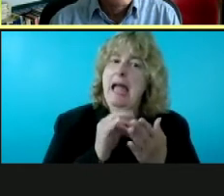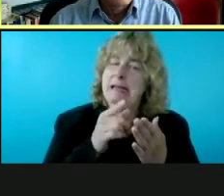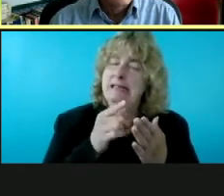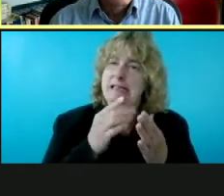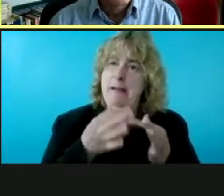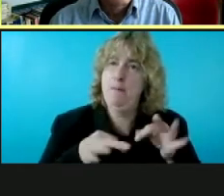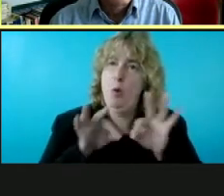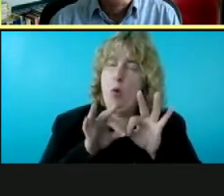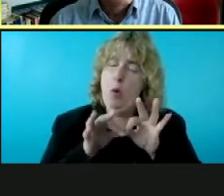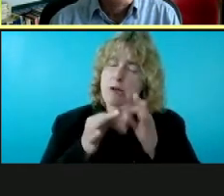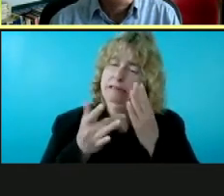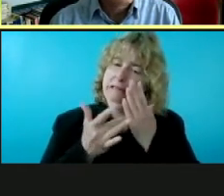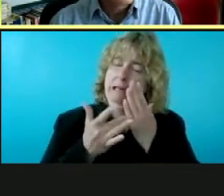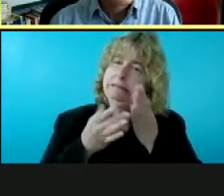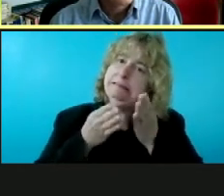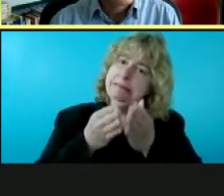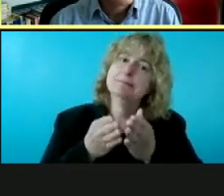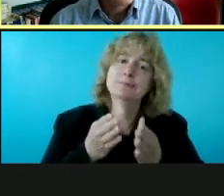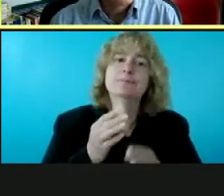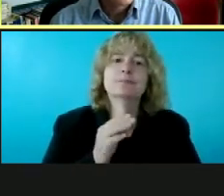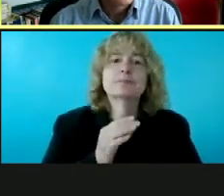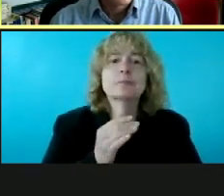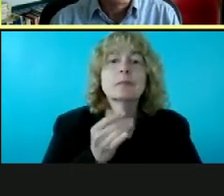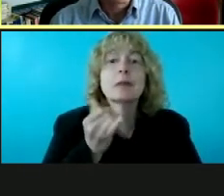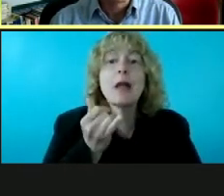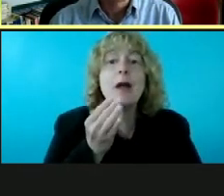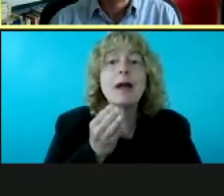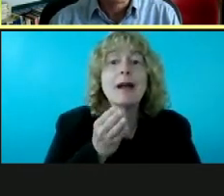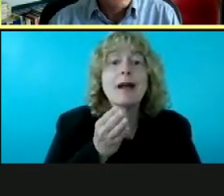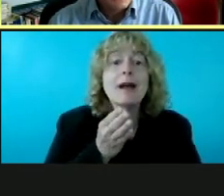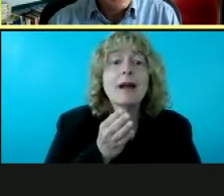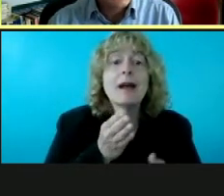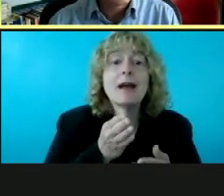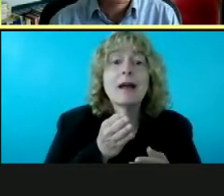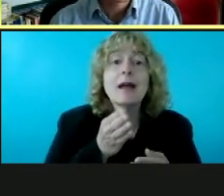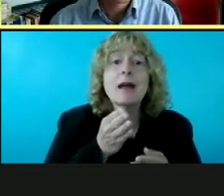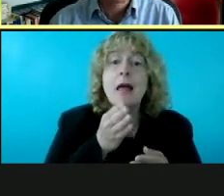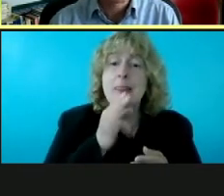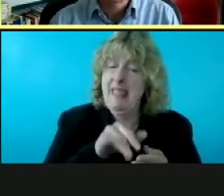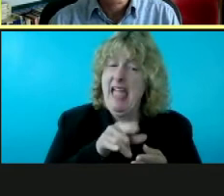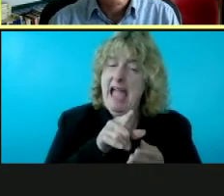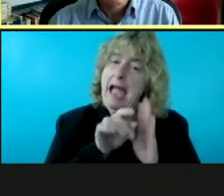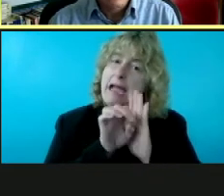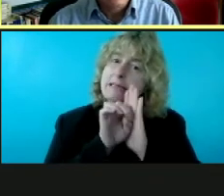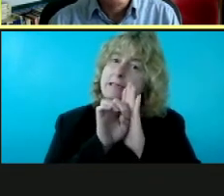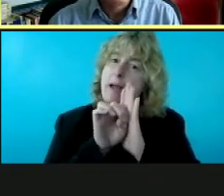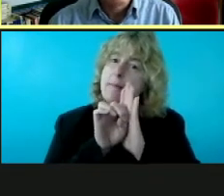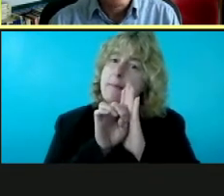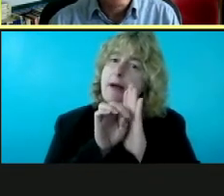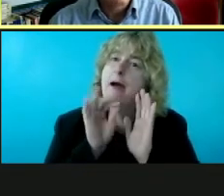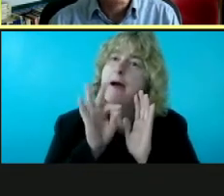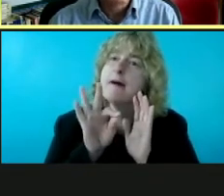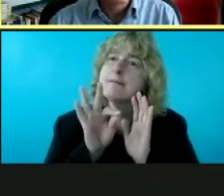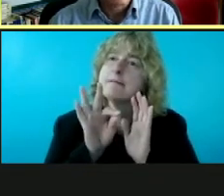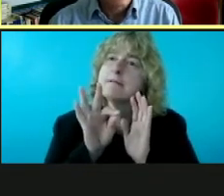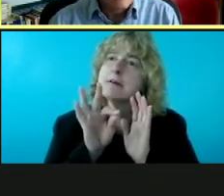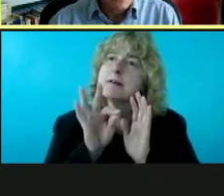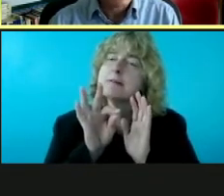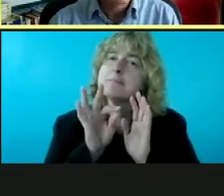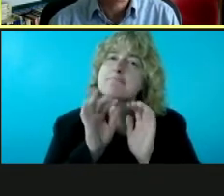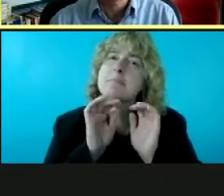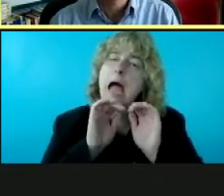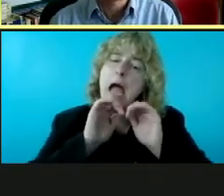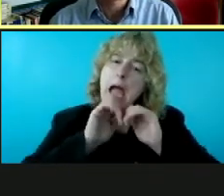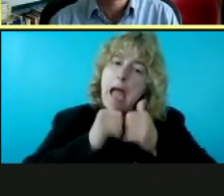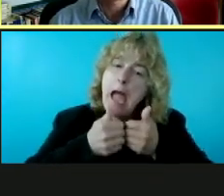My name is Rachel. Oops. And then this is just an example of how you might